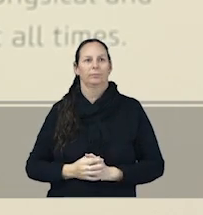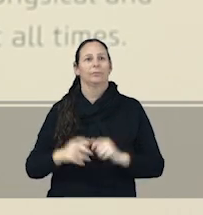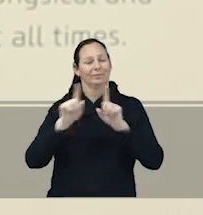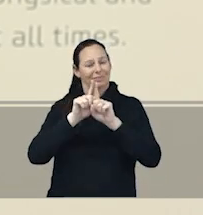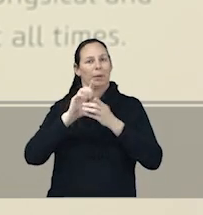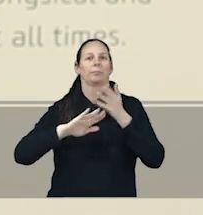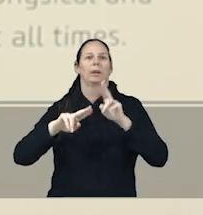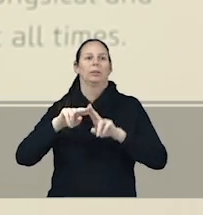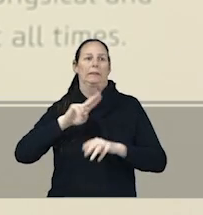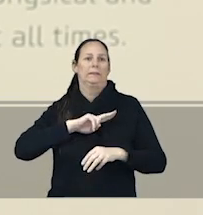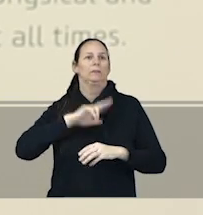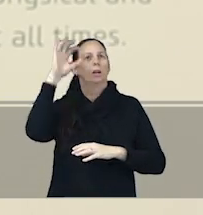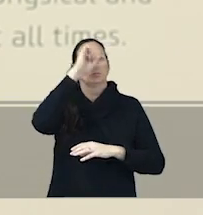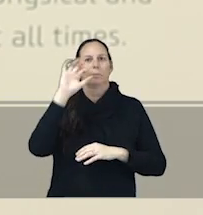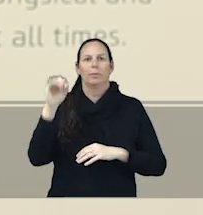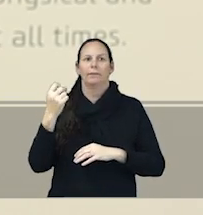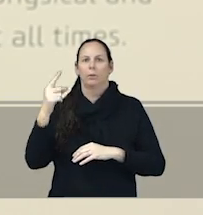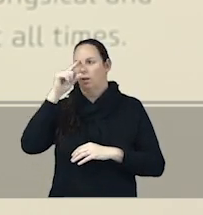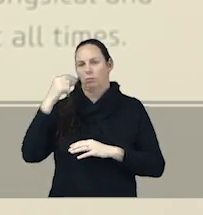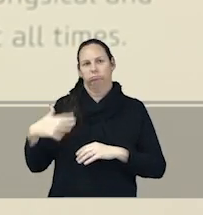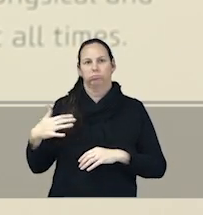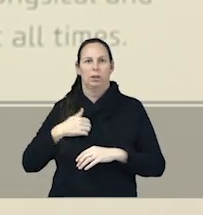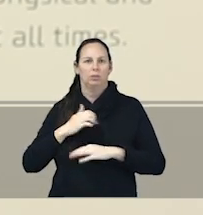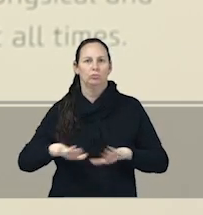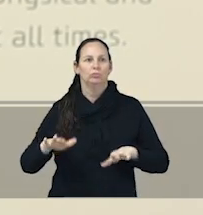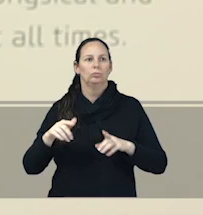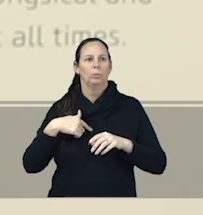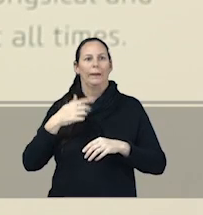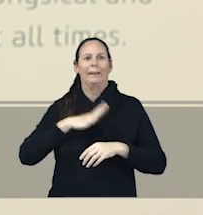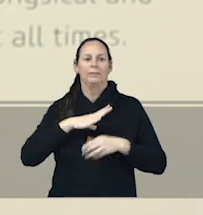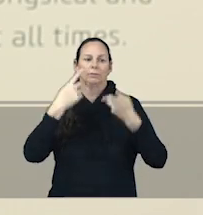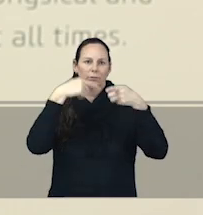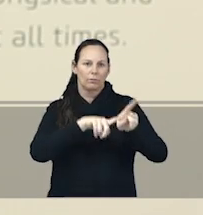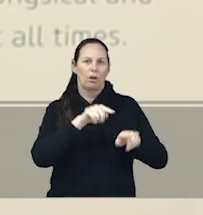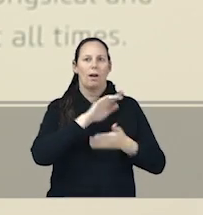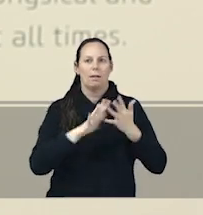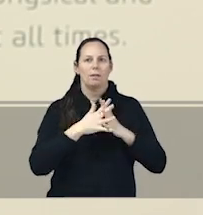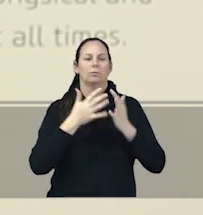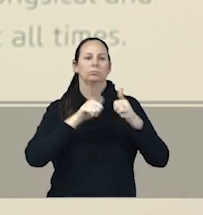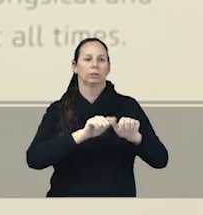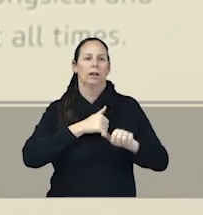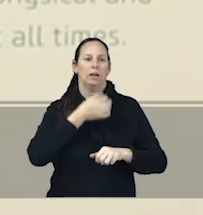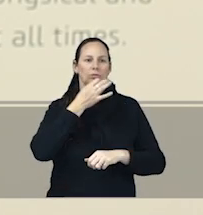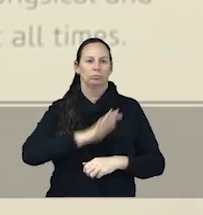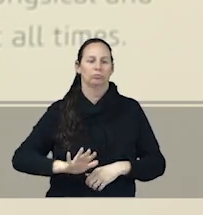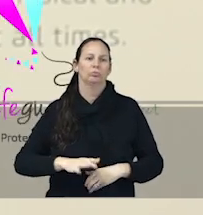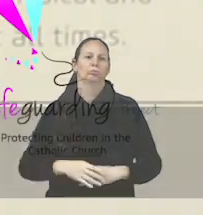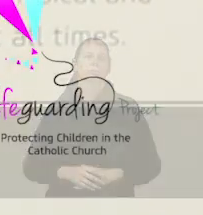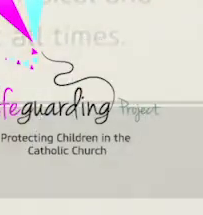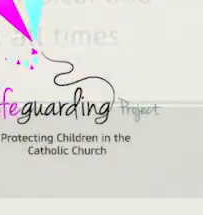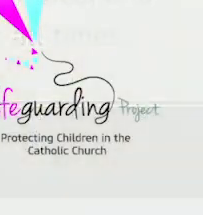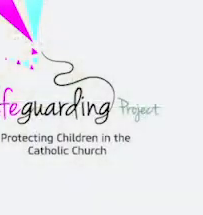we need to follow that. As parents we need to assume that everybody has the capacity to harm our children and we need to act accordingly.